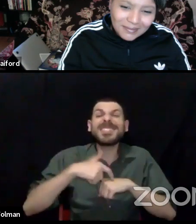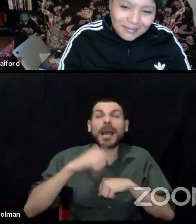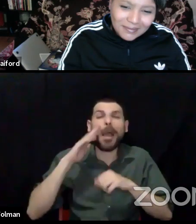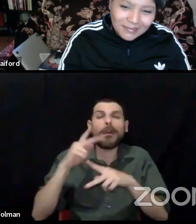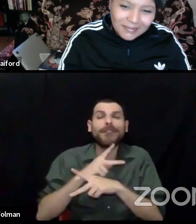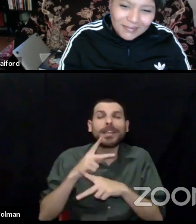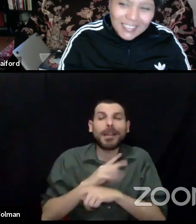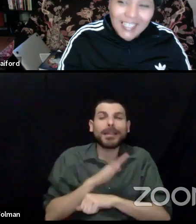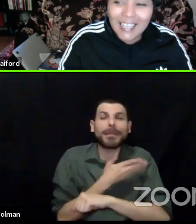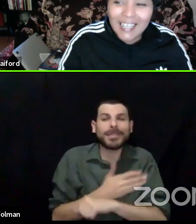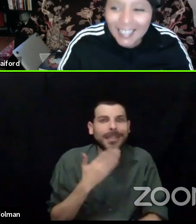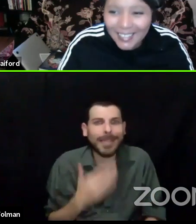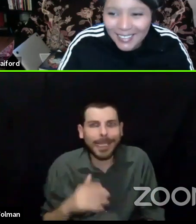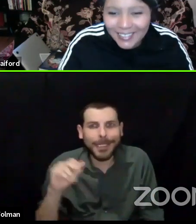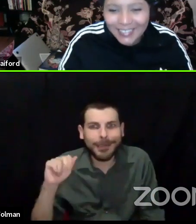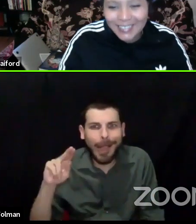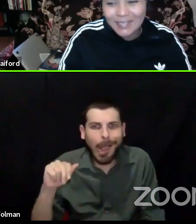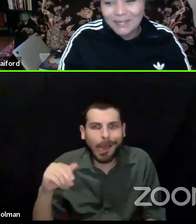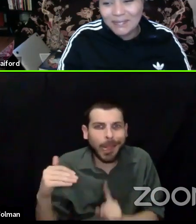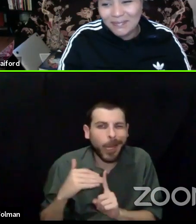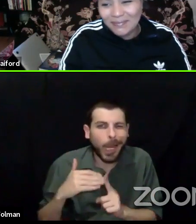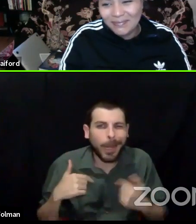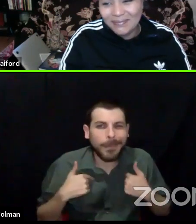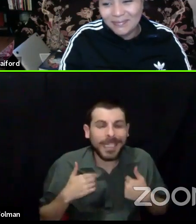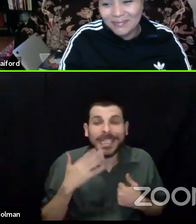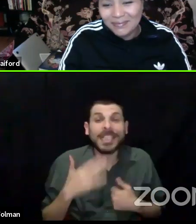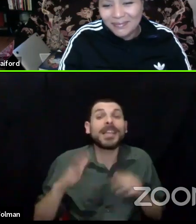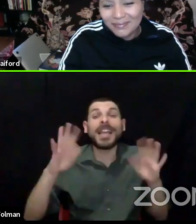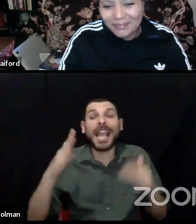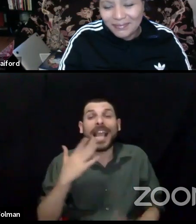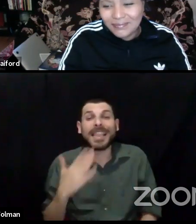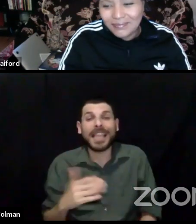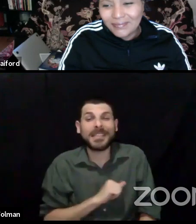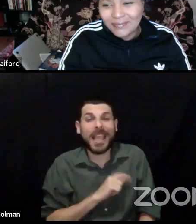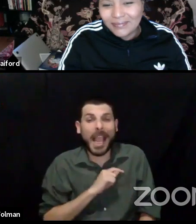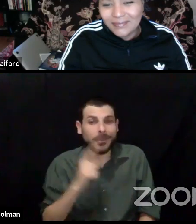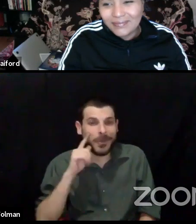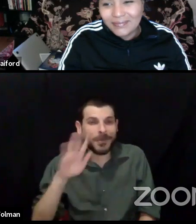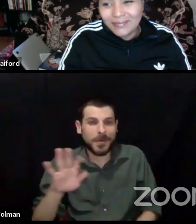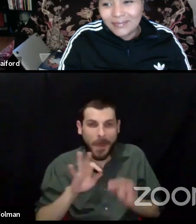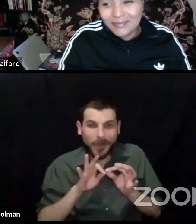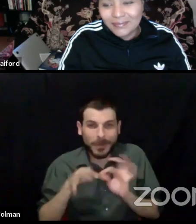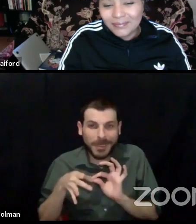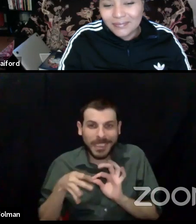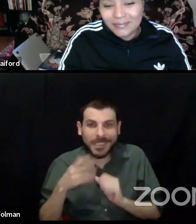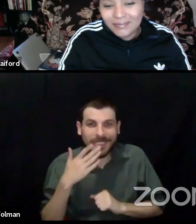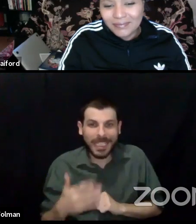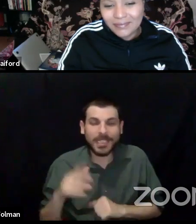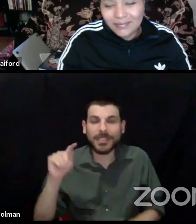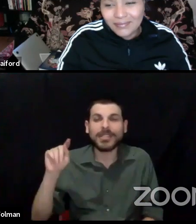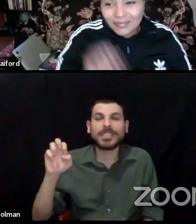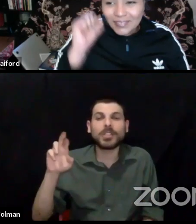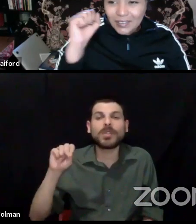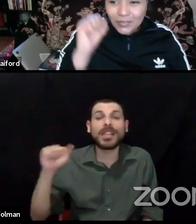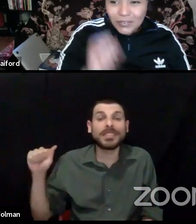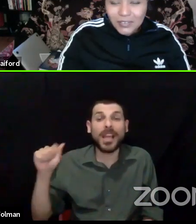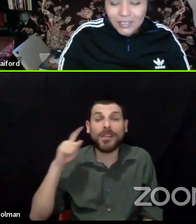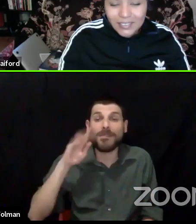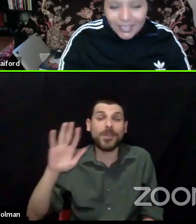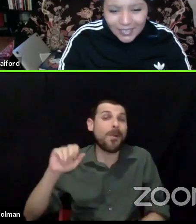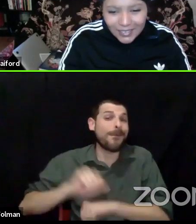for your support. And thank you, Andrew, for your translation. And thank you, Teressa, for what you're up to.